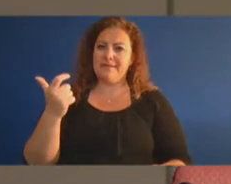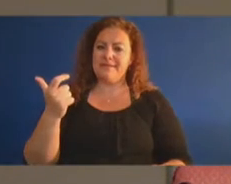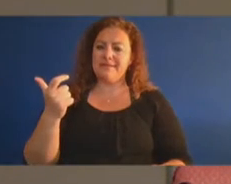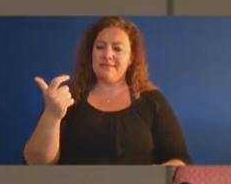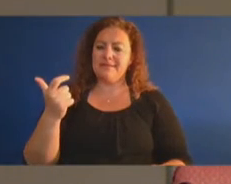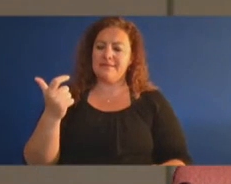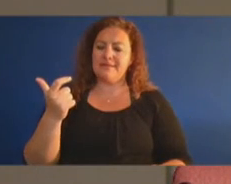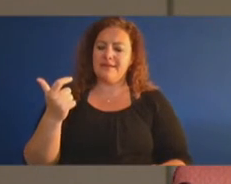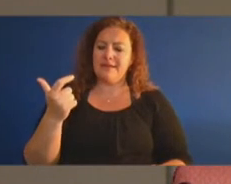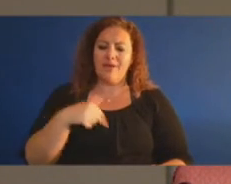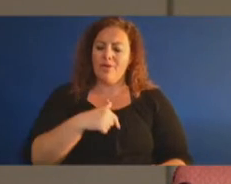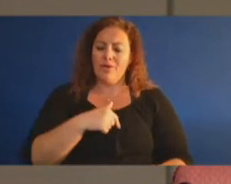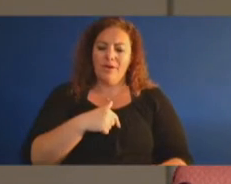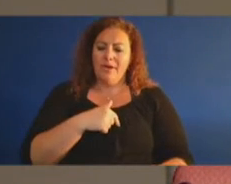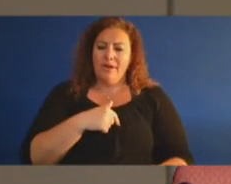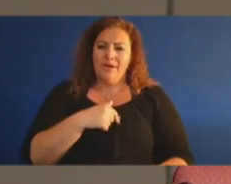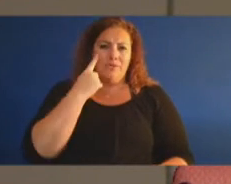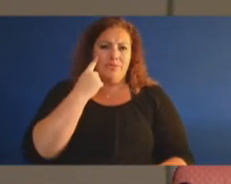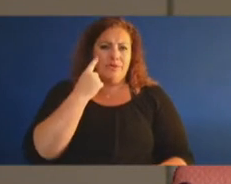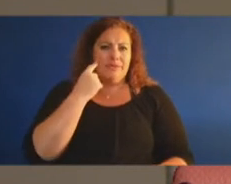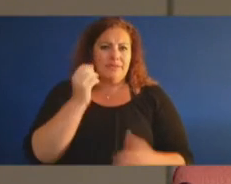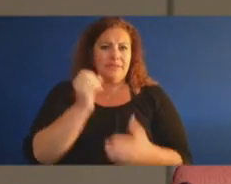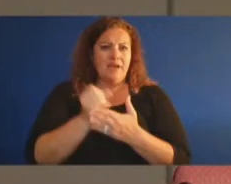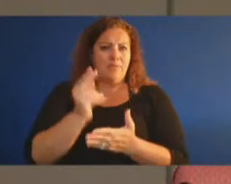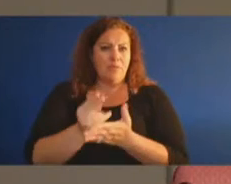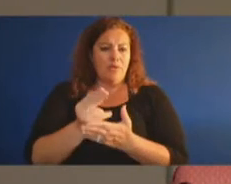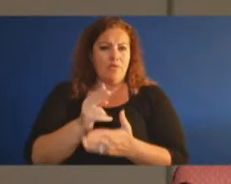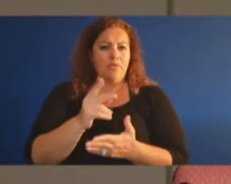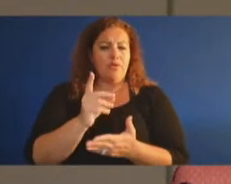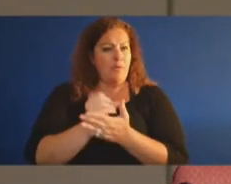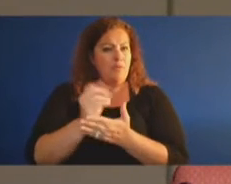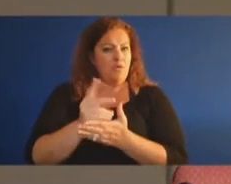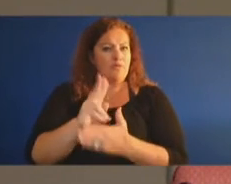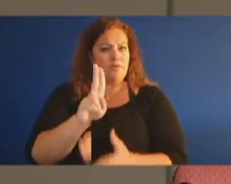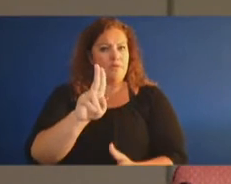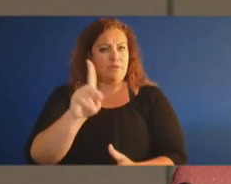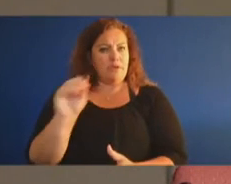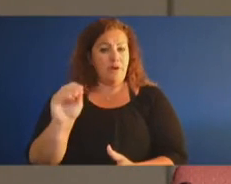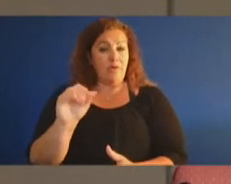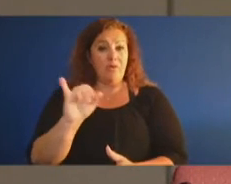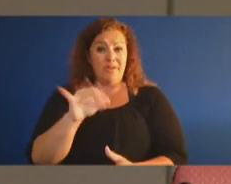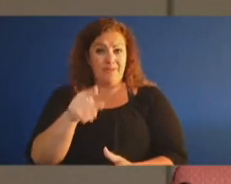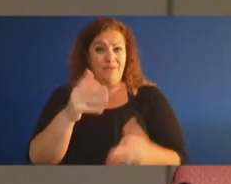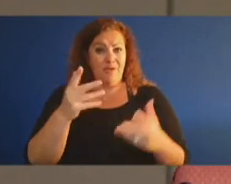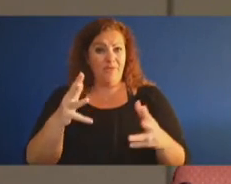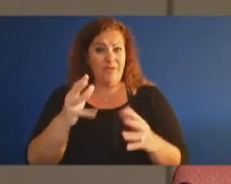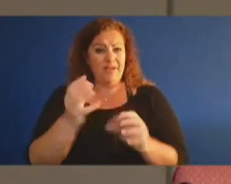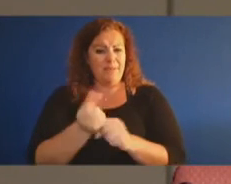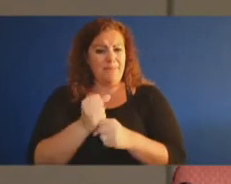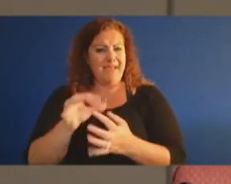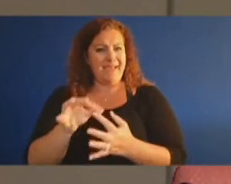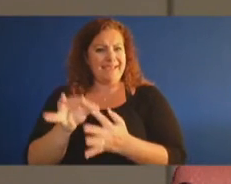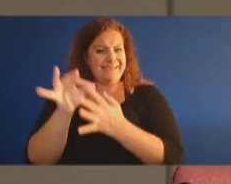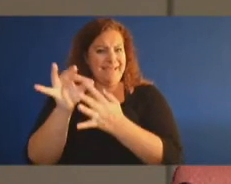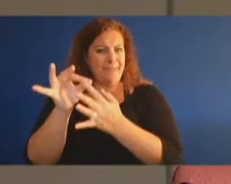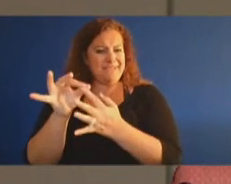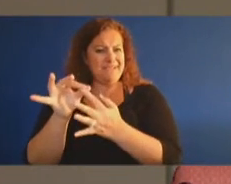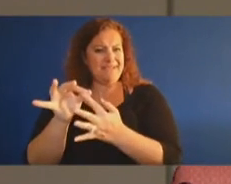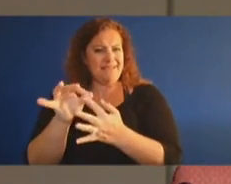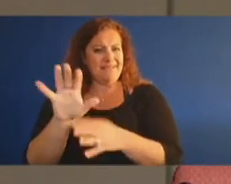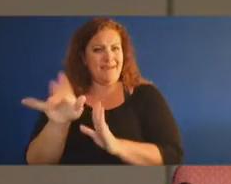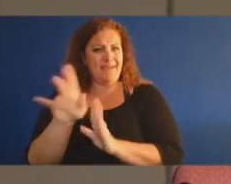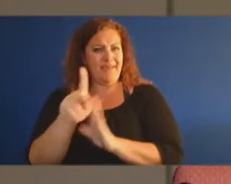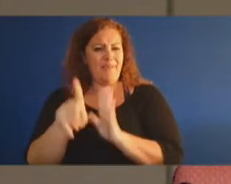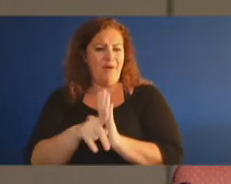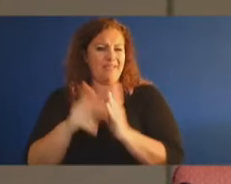we just recently approved the Udo and uh if you're going to already make an exception to that